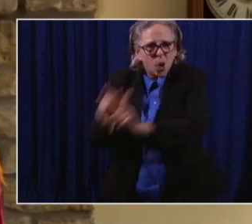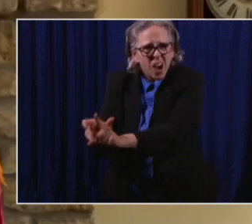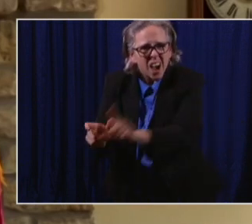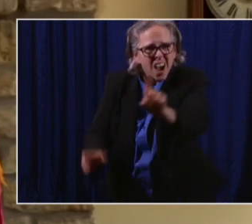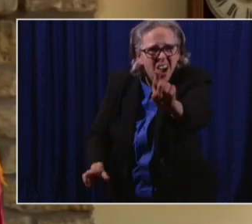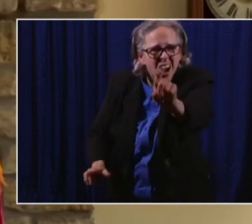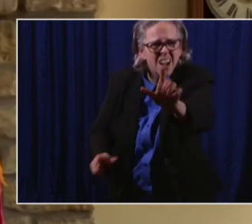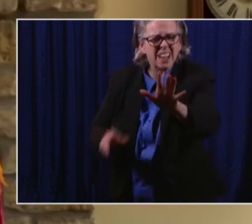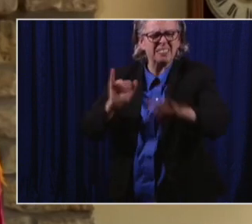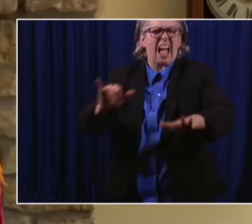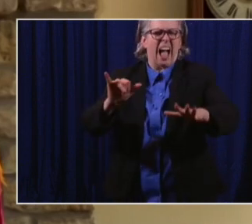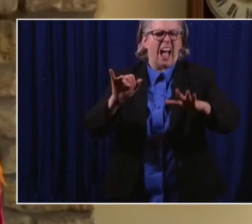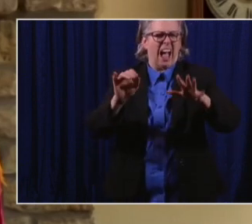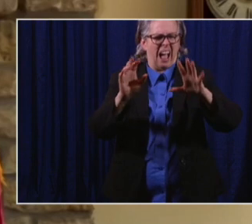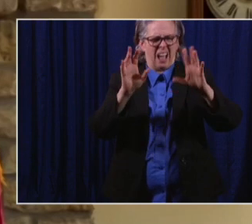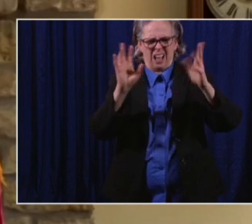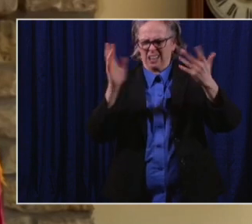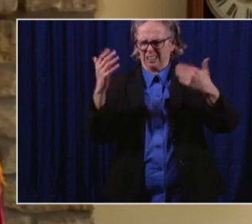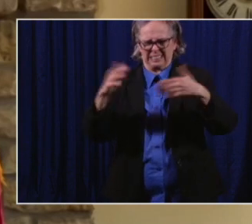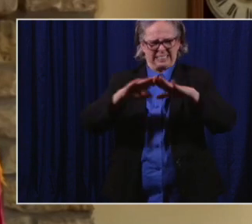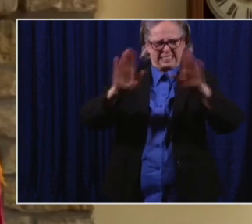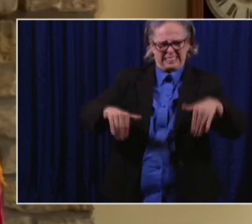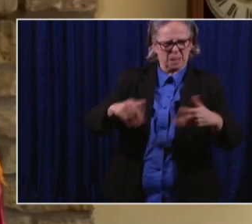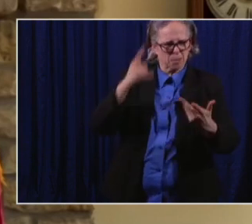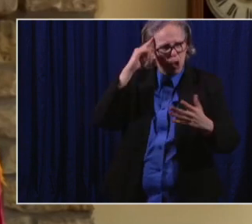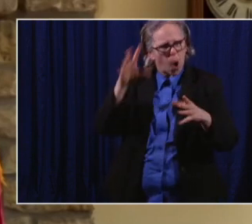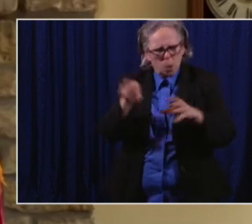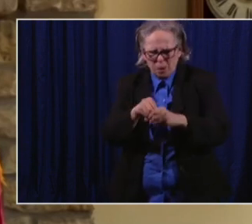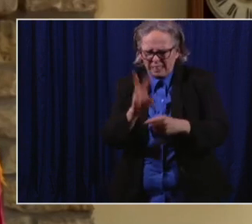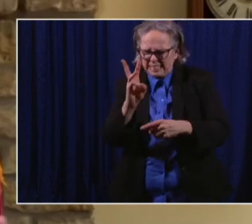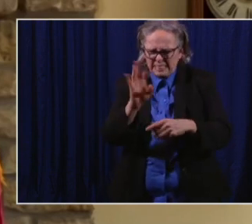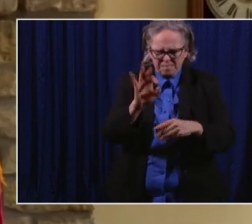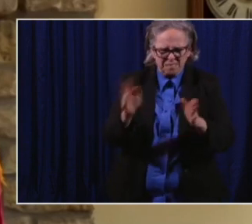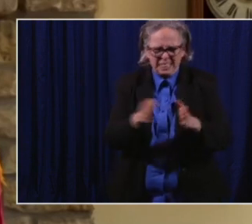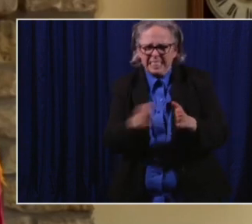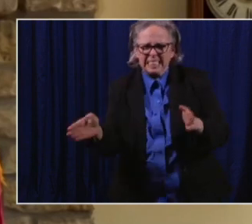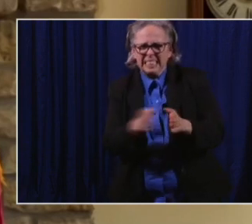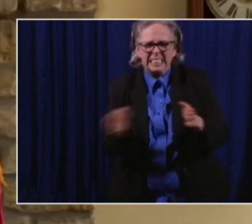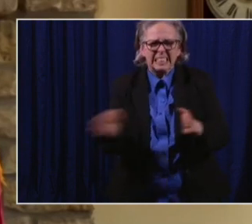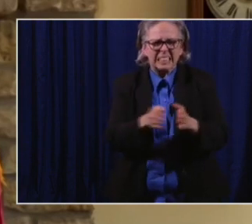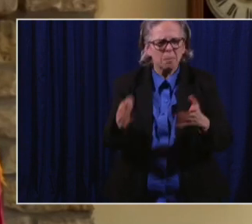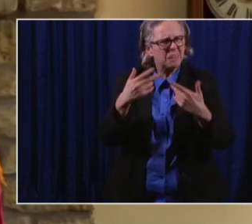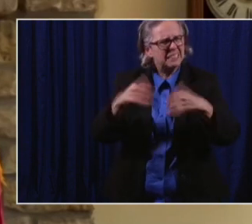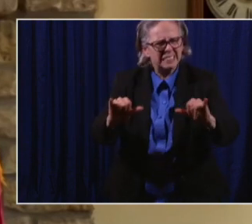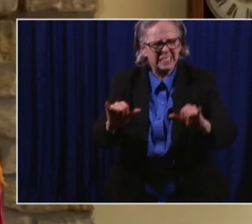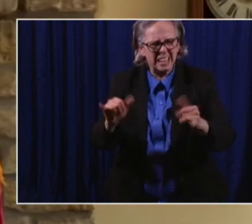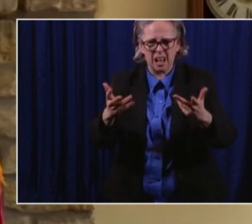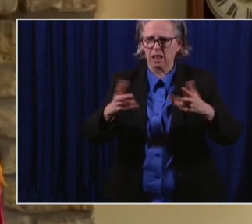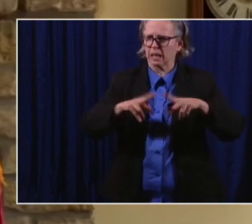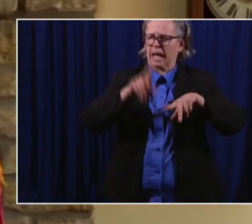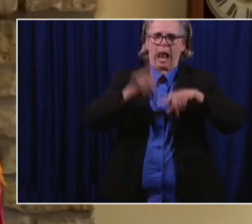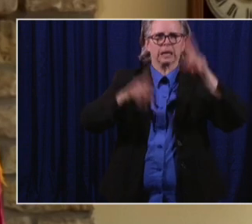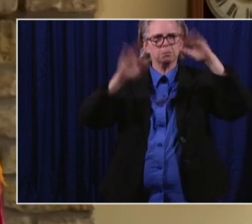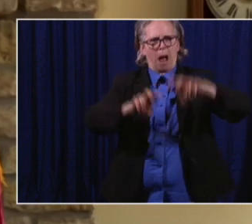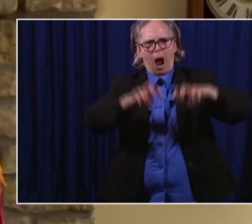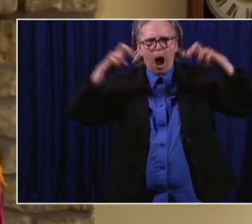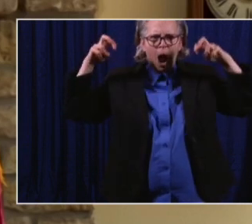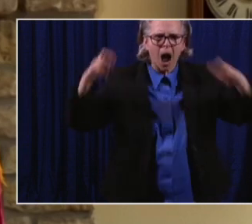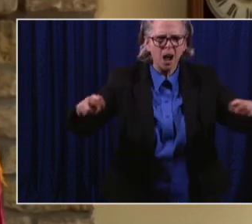within 6 feet, they're close because the school is back in, you can't spread them out anymore. And one